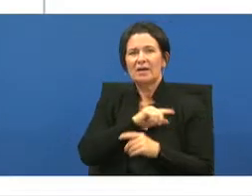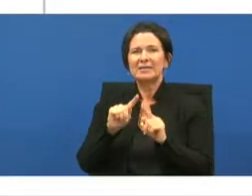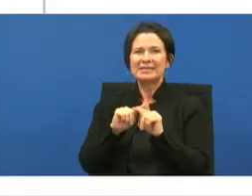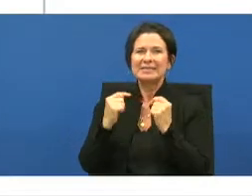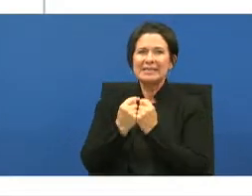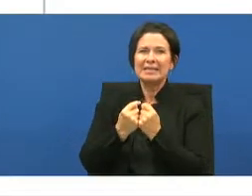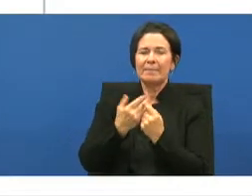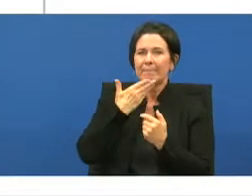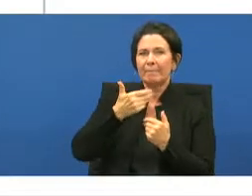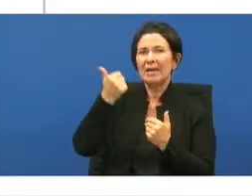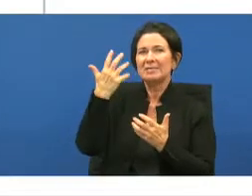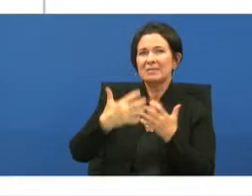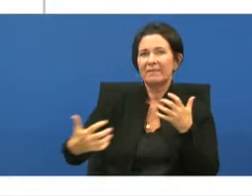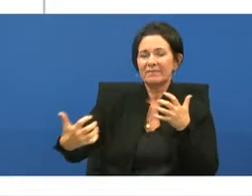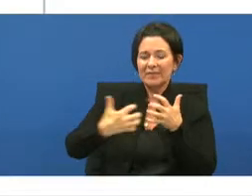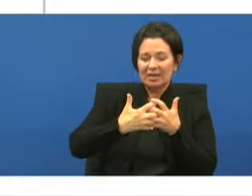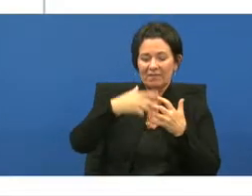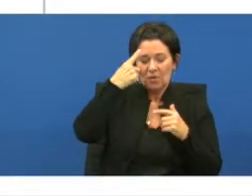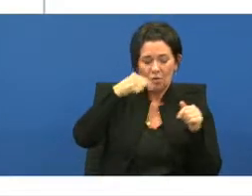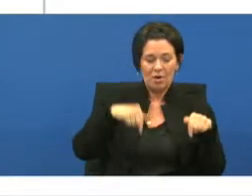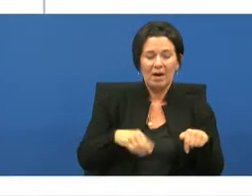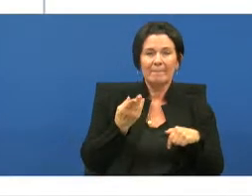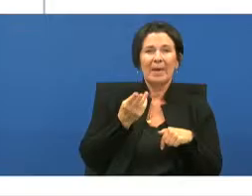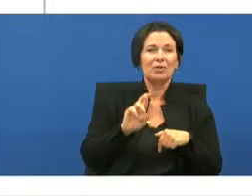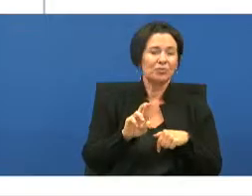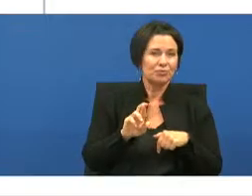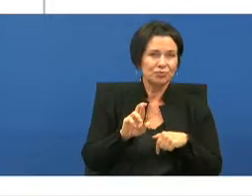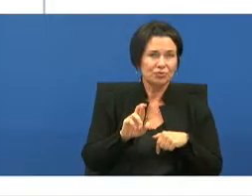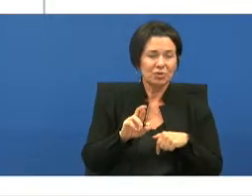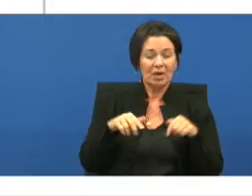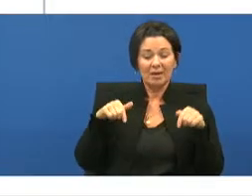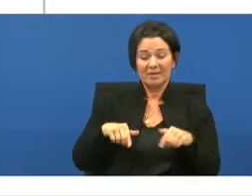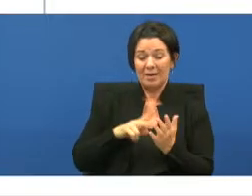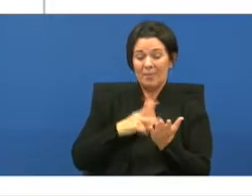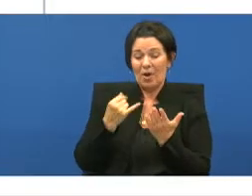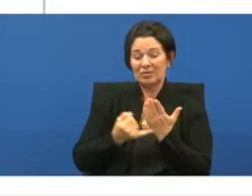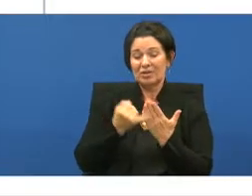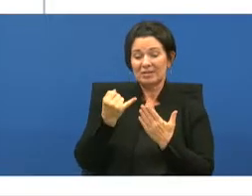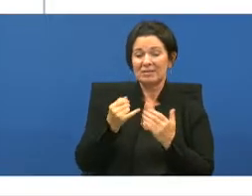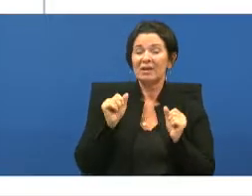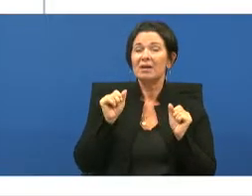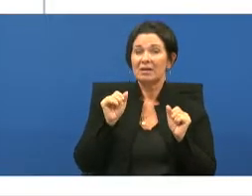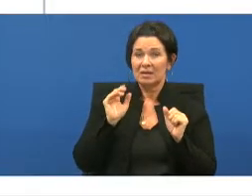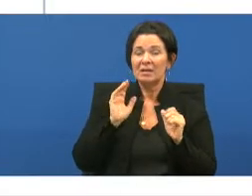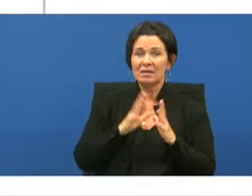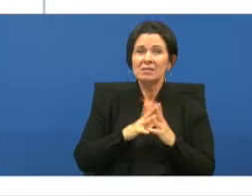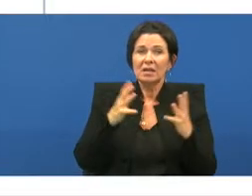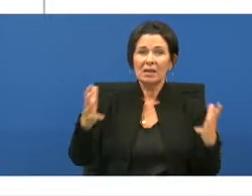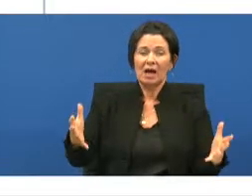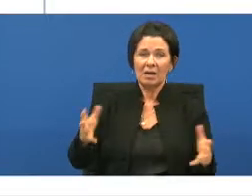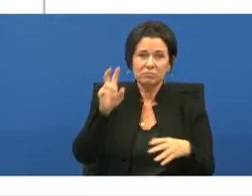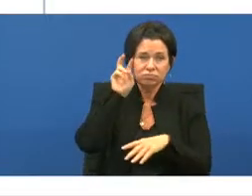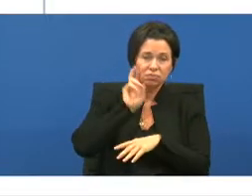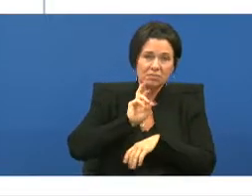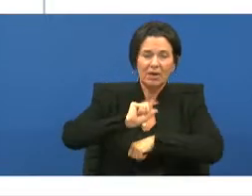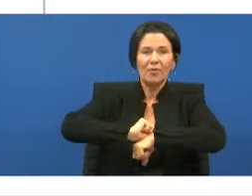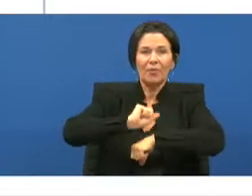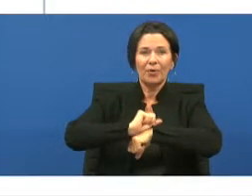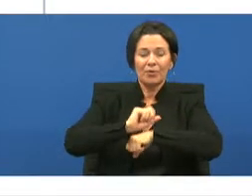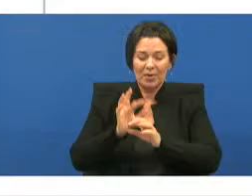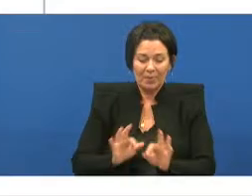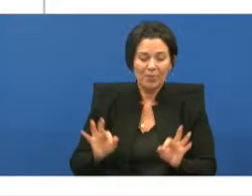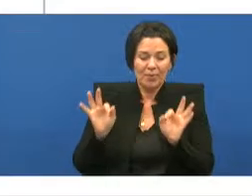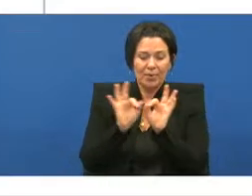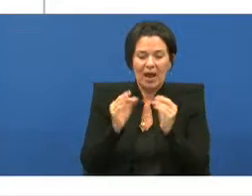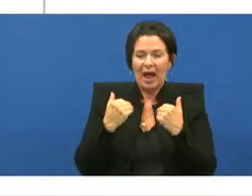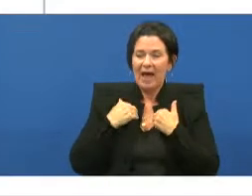fit for the city of Baton Rouge. I mean, this project will be a lot of work, and I think it's important to have